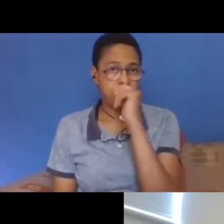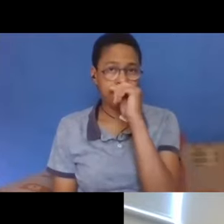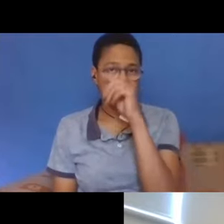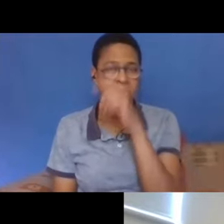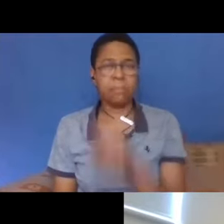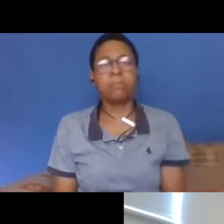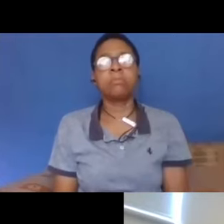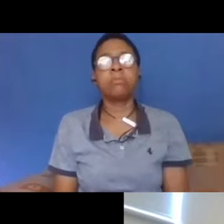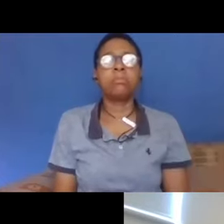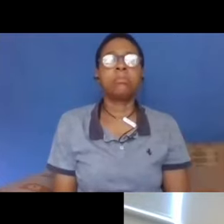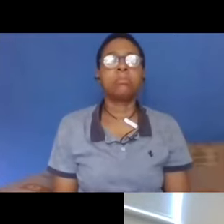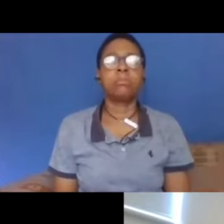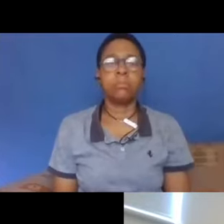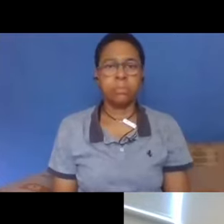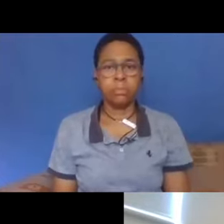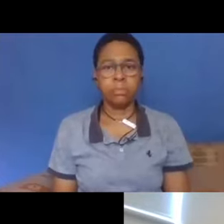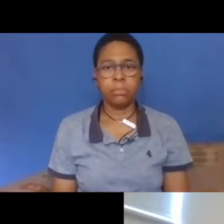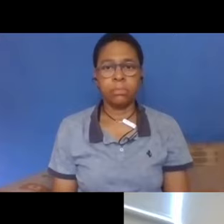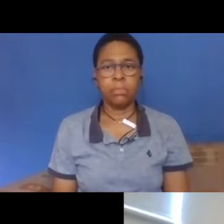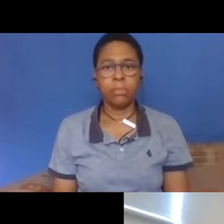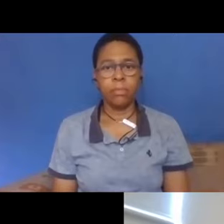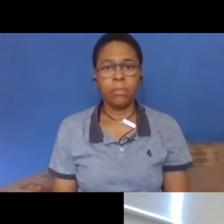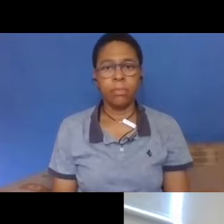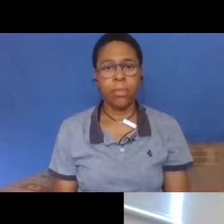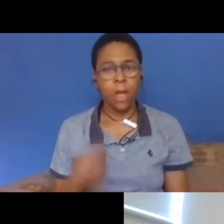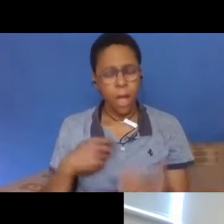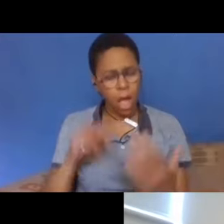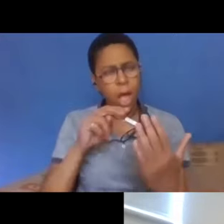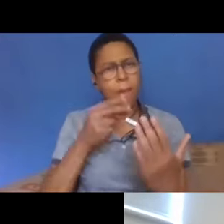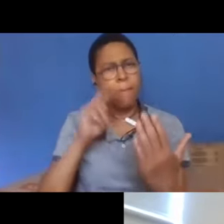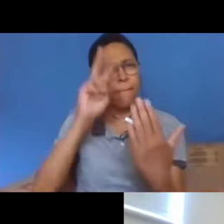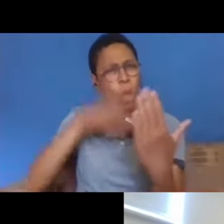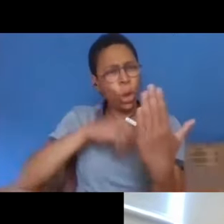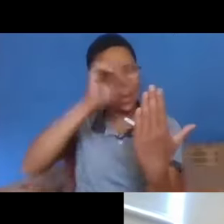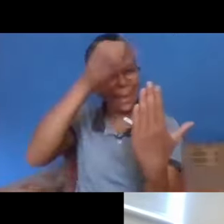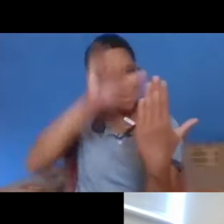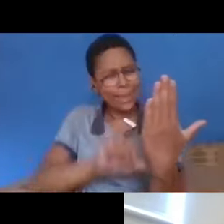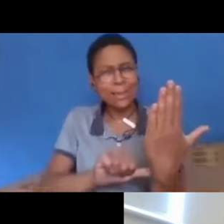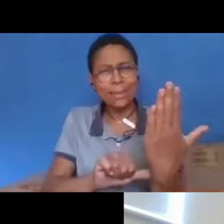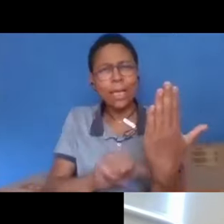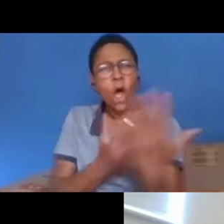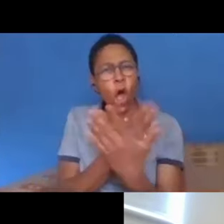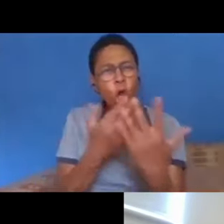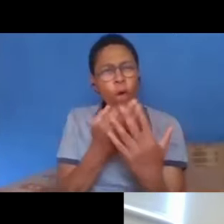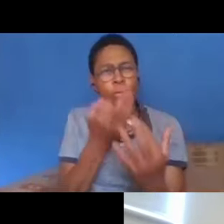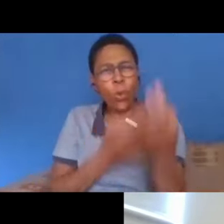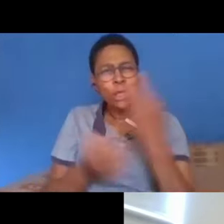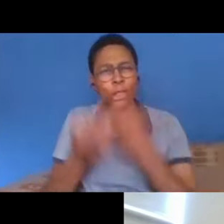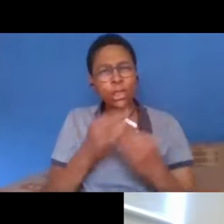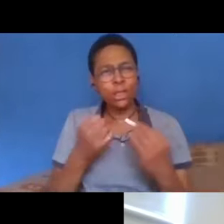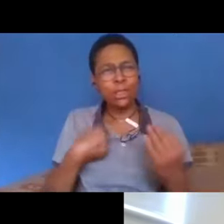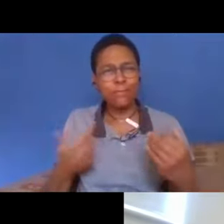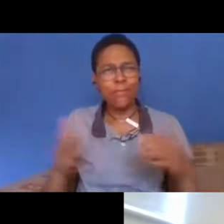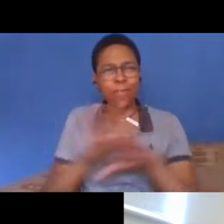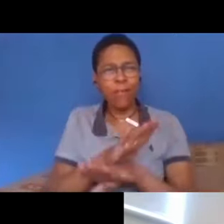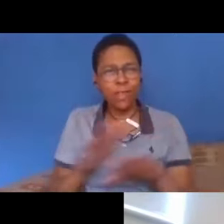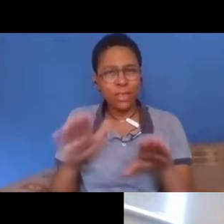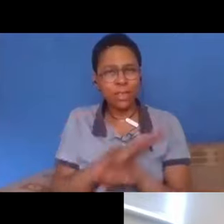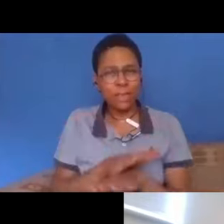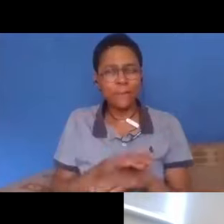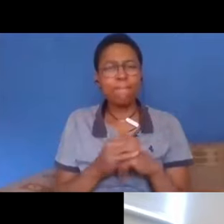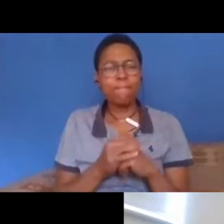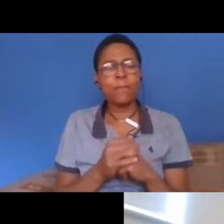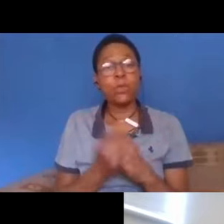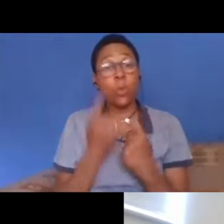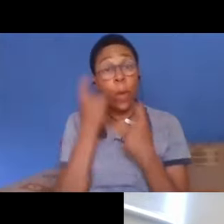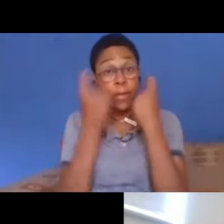I think many of these have kind of been covered. So it's about children under the age of 11. So in the way they're treated in schools is that